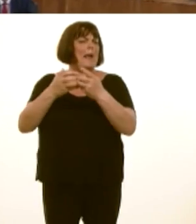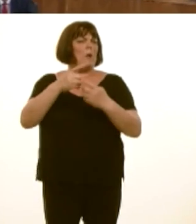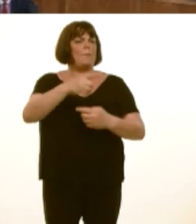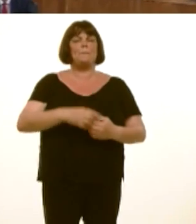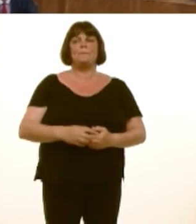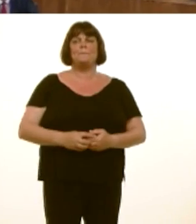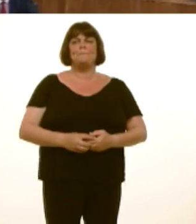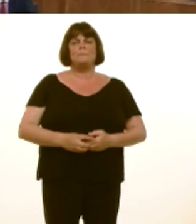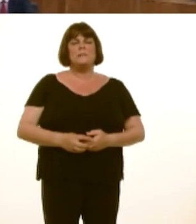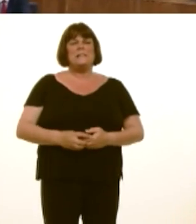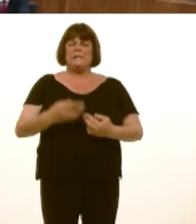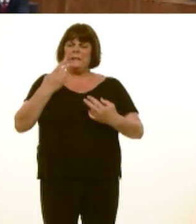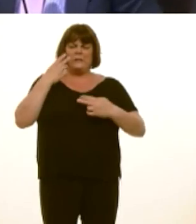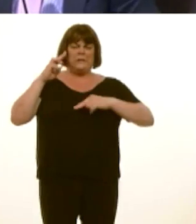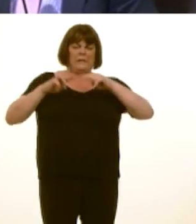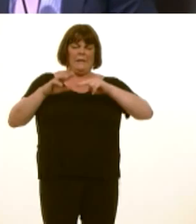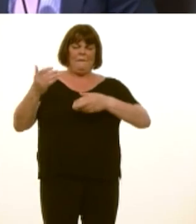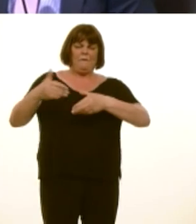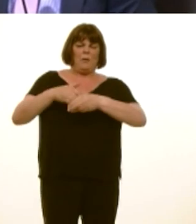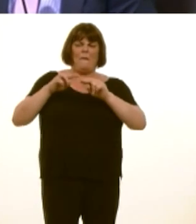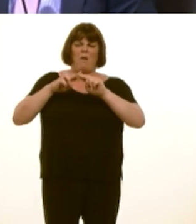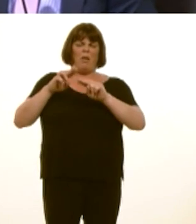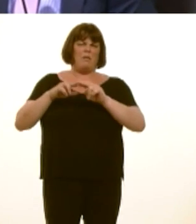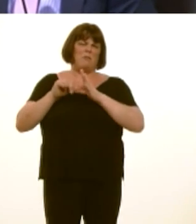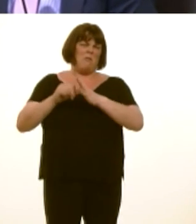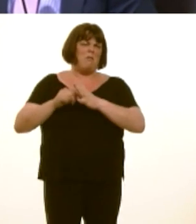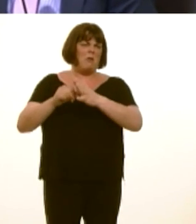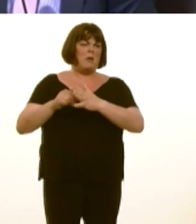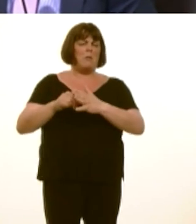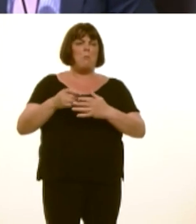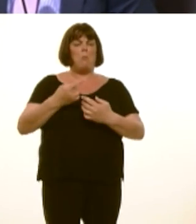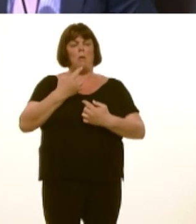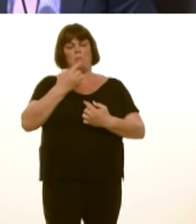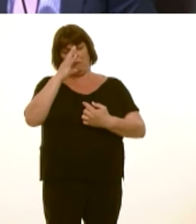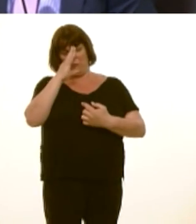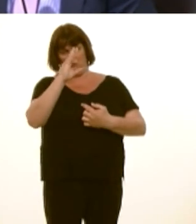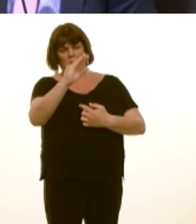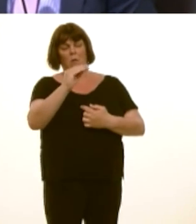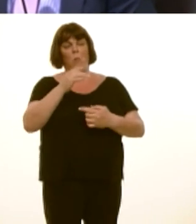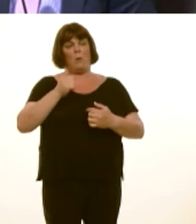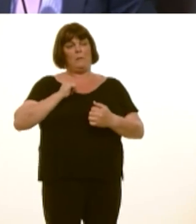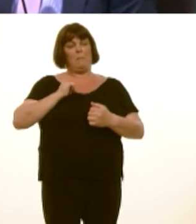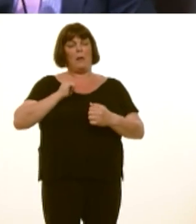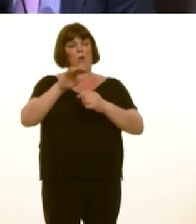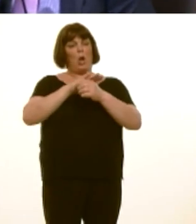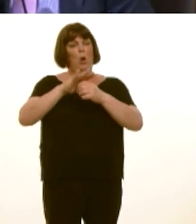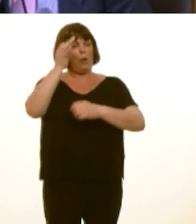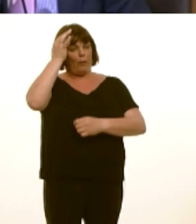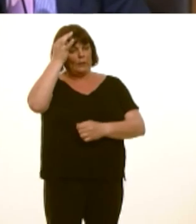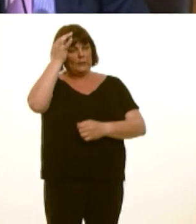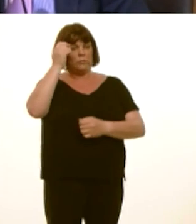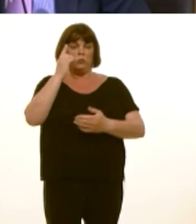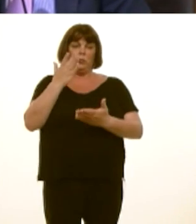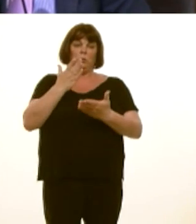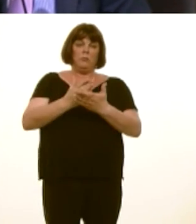to actually monitor levels of engagement from fathers, but I can say to the member that we do expect local authorities to actively